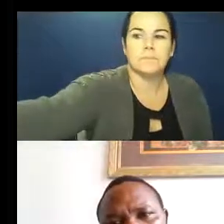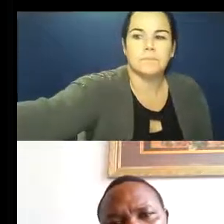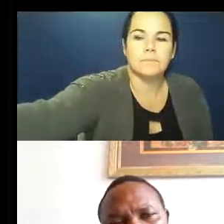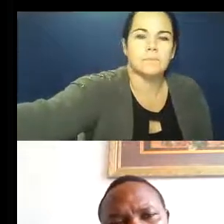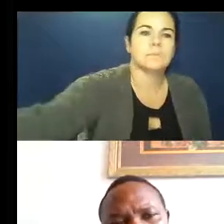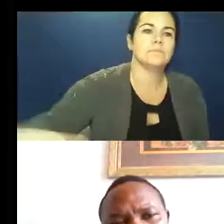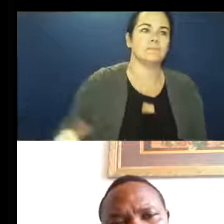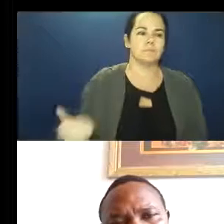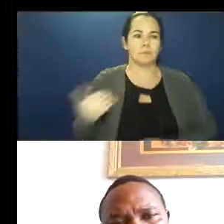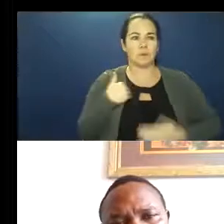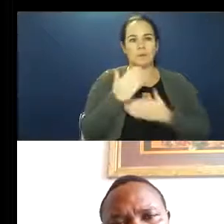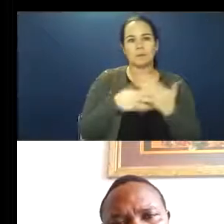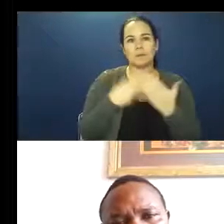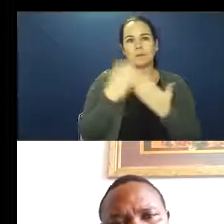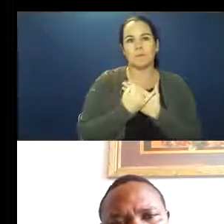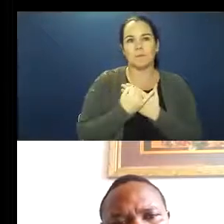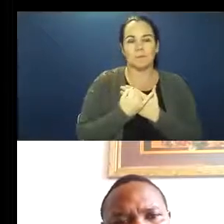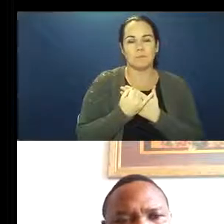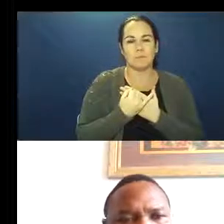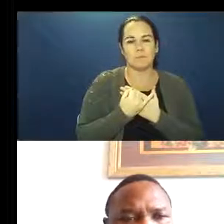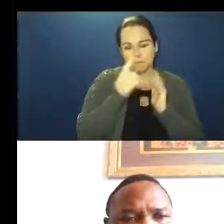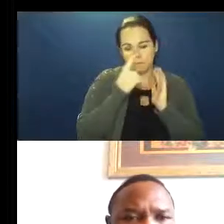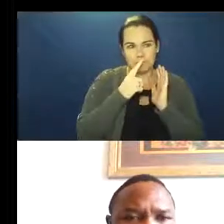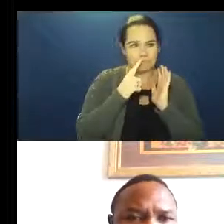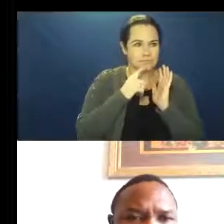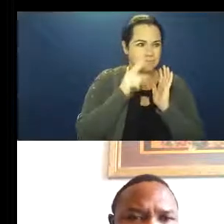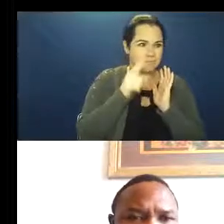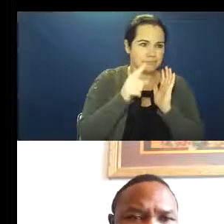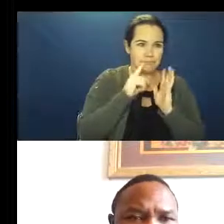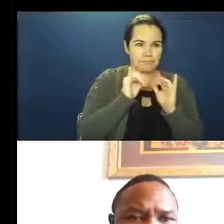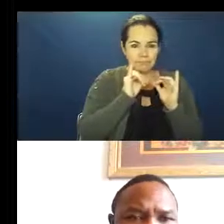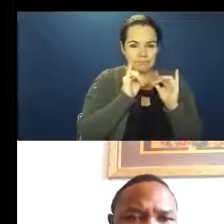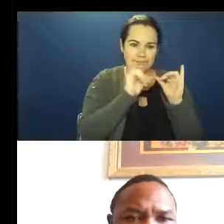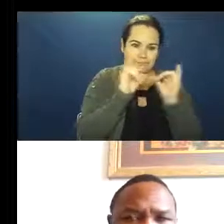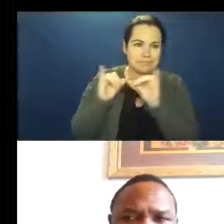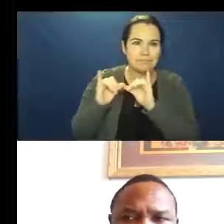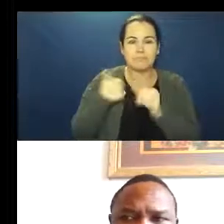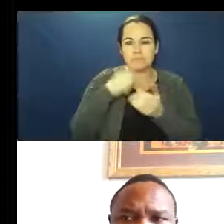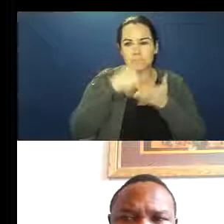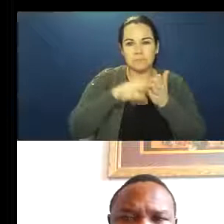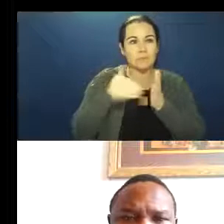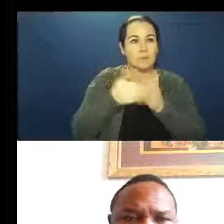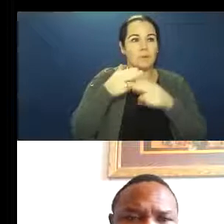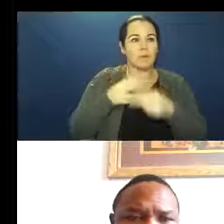project examining fifth-funded MSIs based research centers. We call this Project 6.